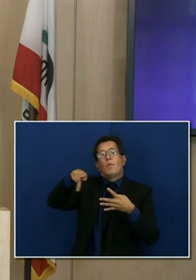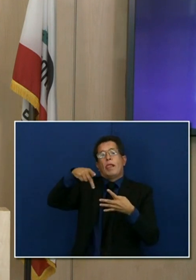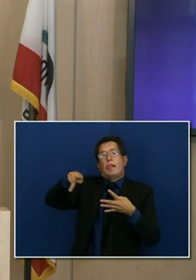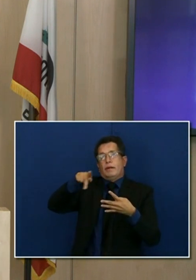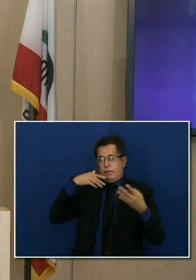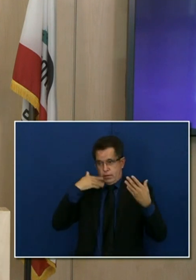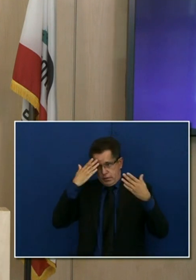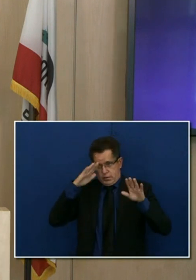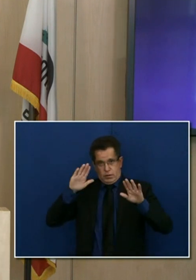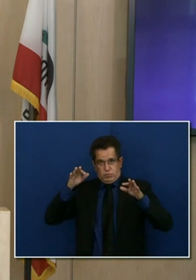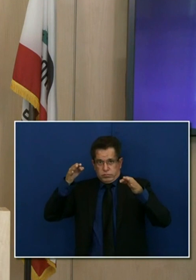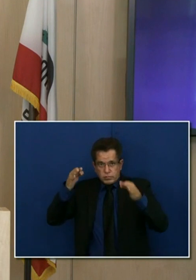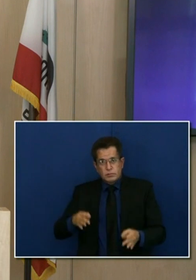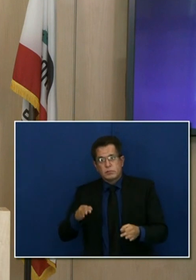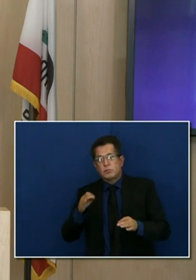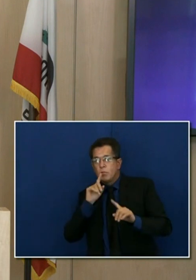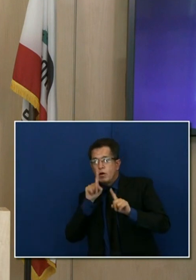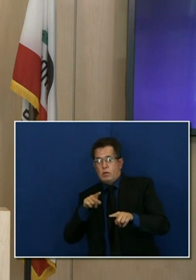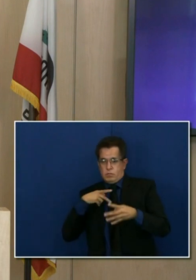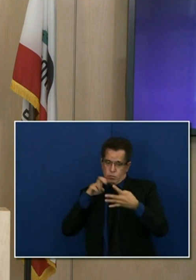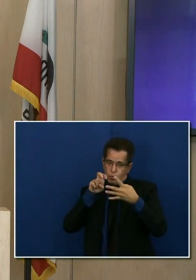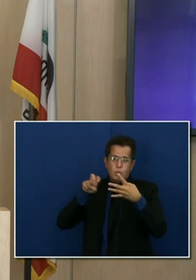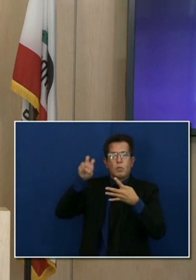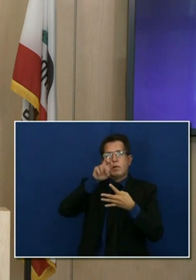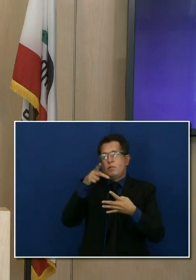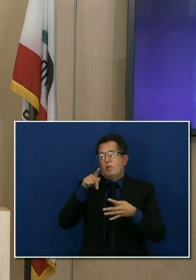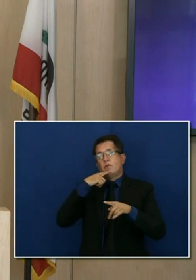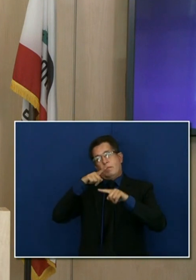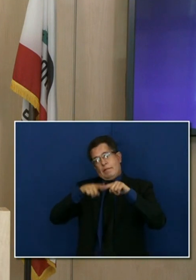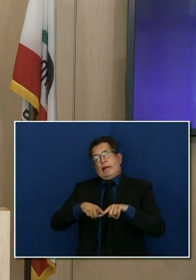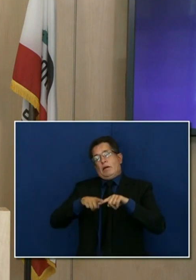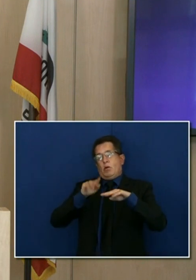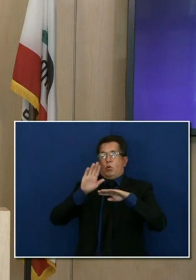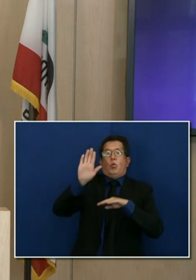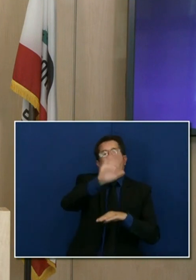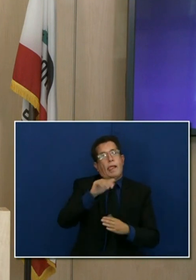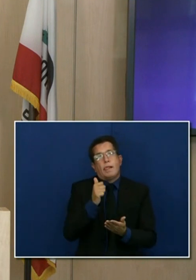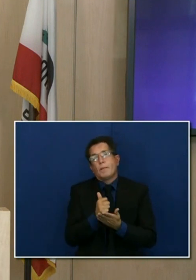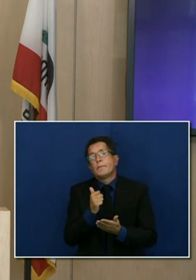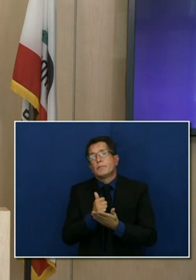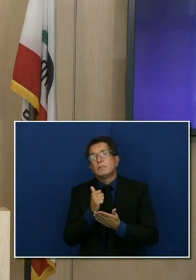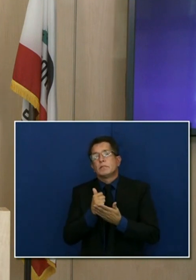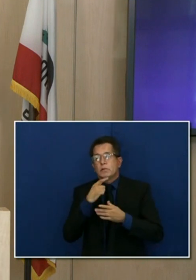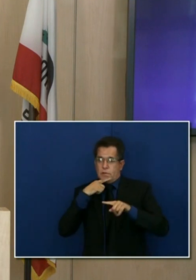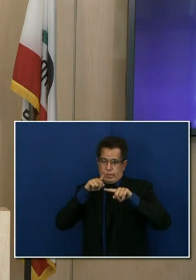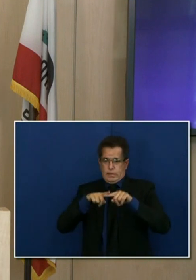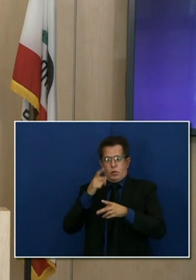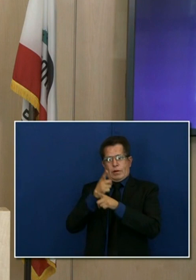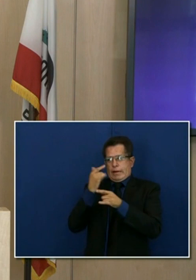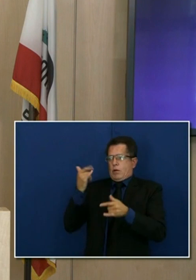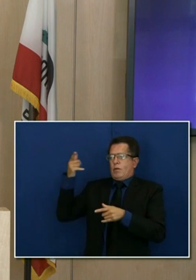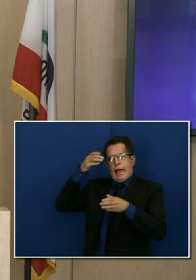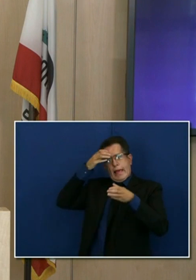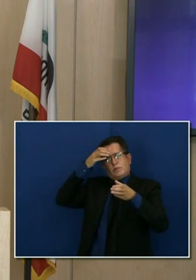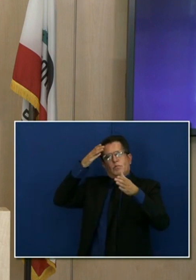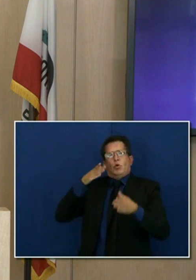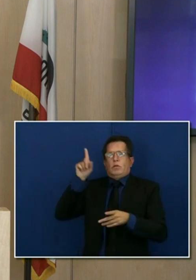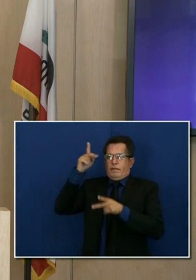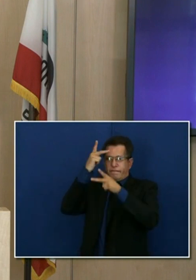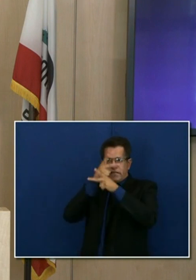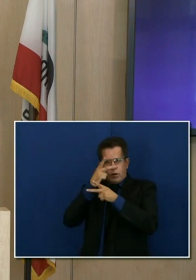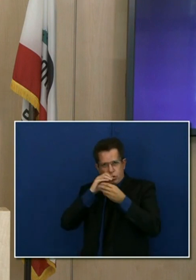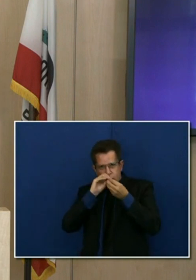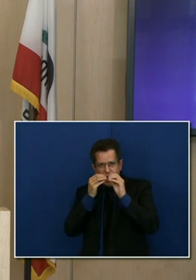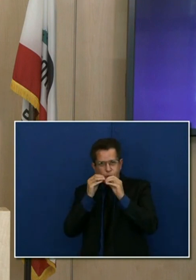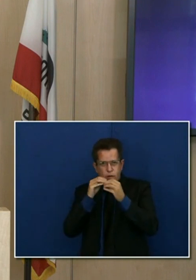tier depends on each and every one of us. Our experts are crunching the numbers, and we'll be working with the